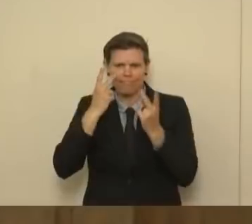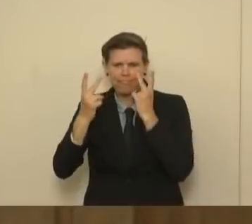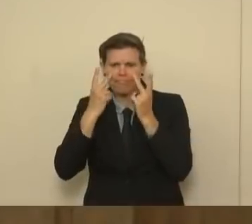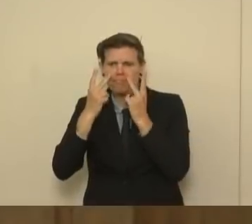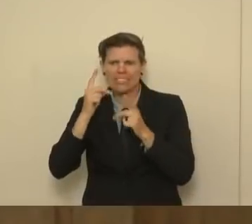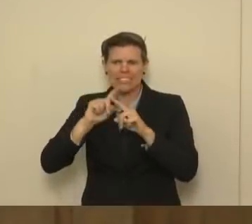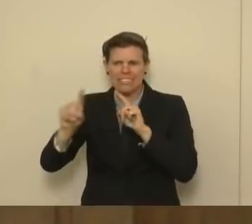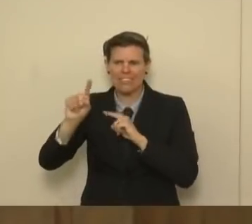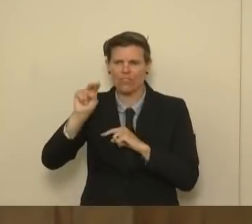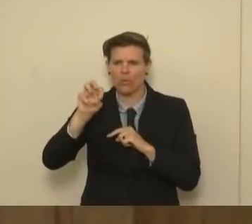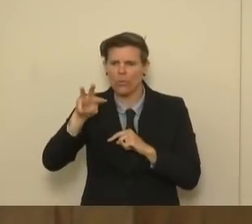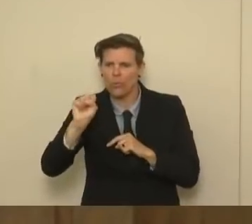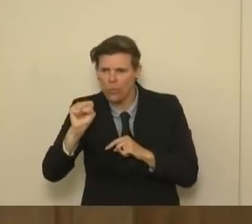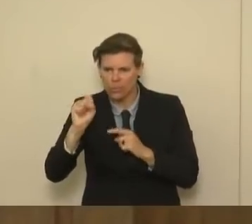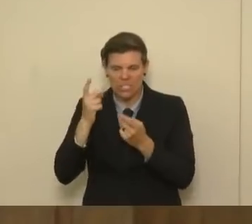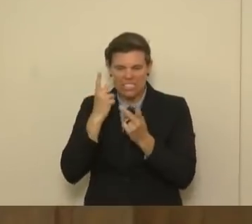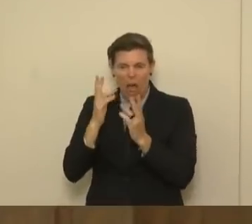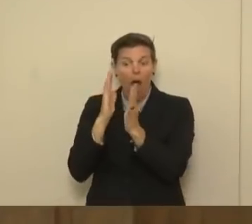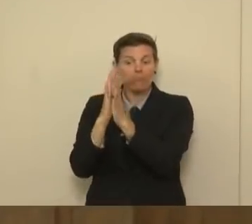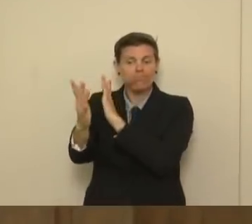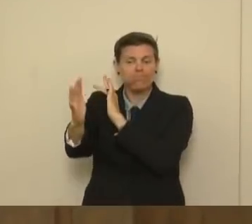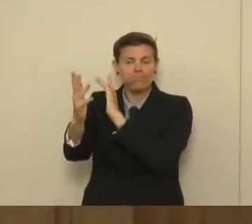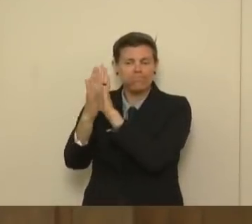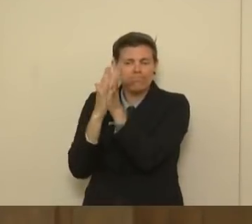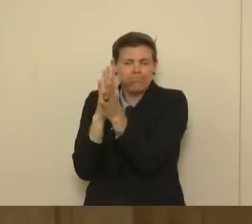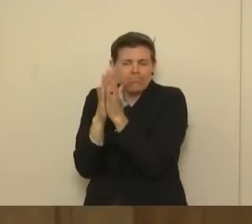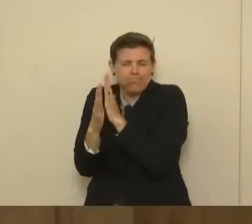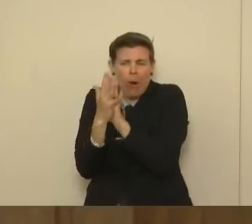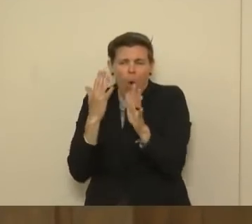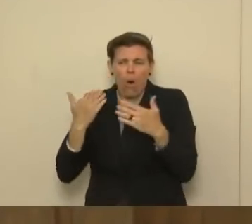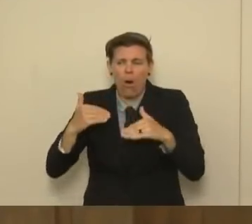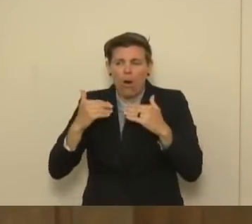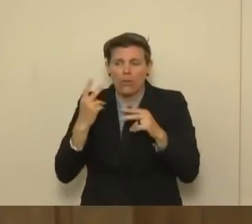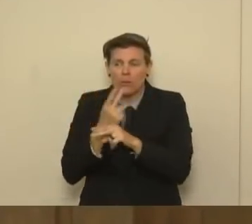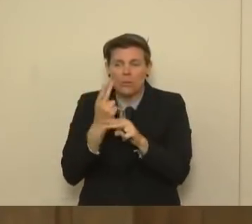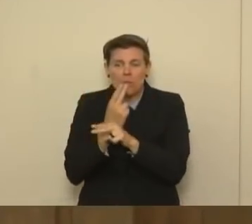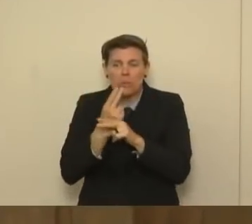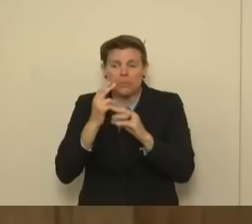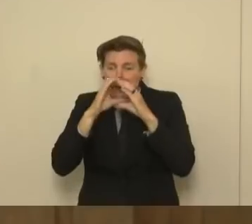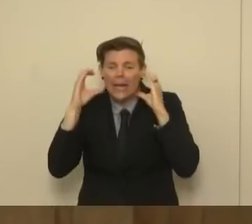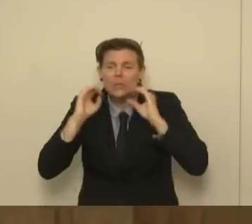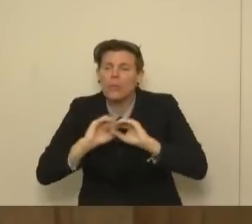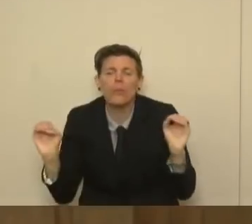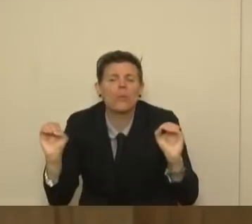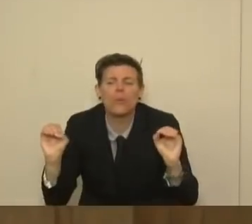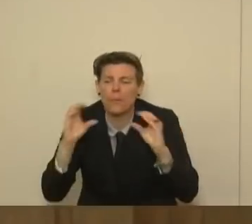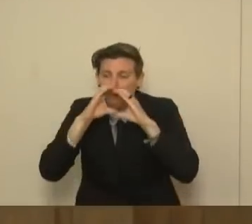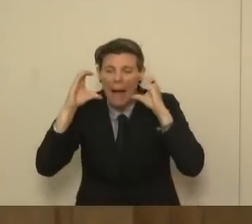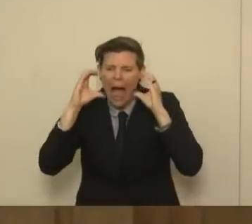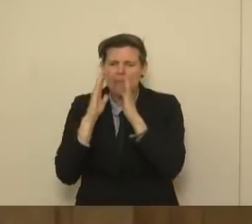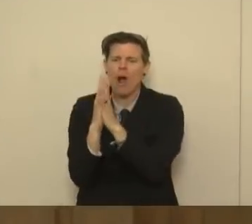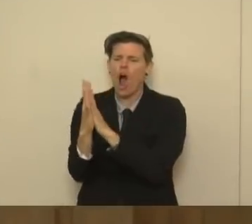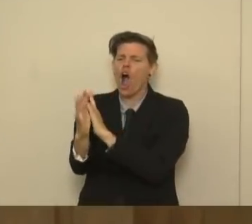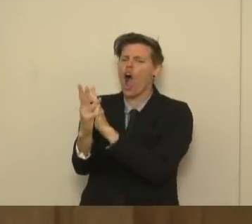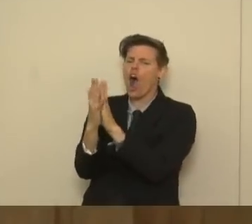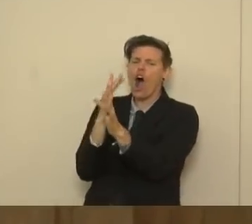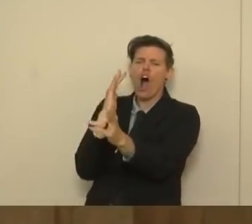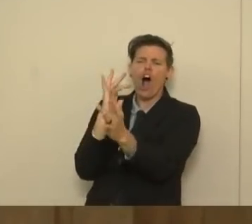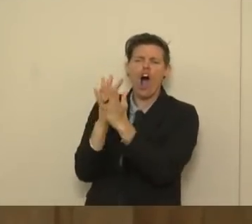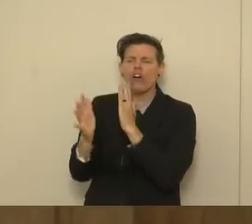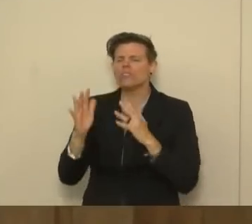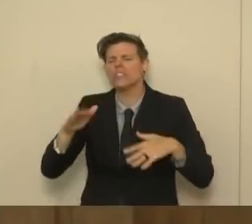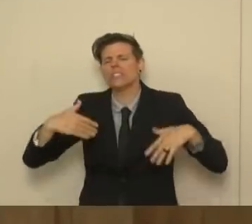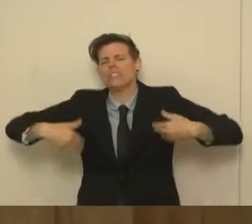kids, none of them wearing masks, they have corrected for population daily case count 4 times higher than New